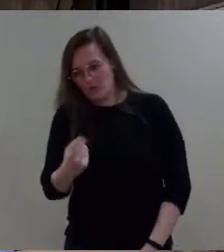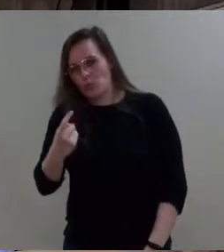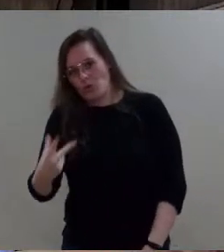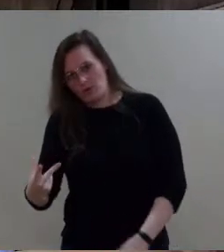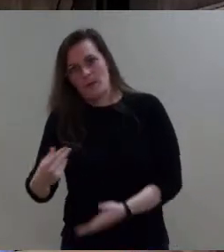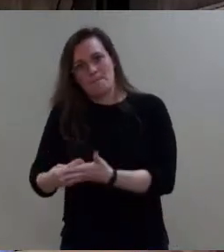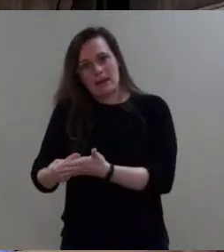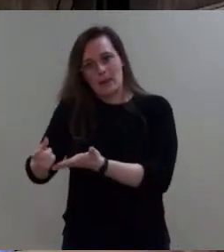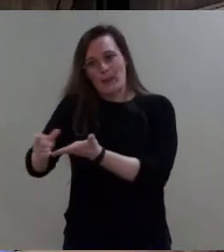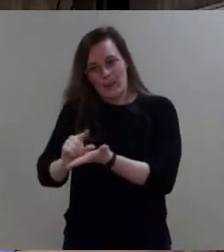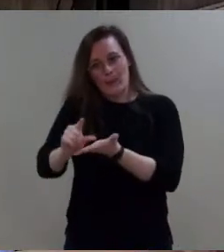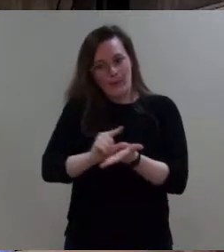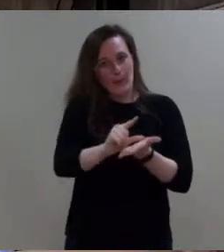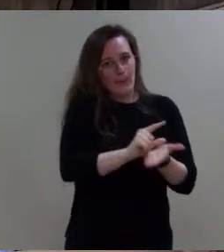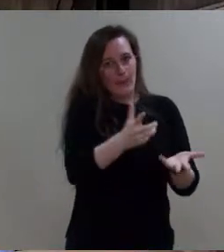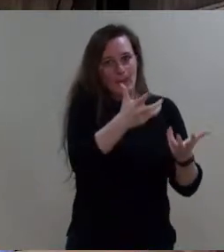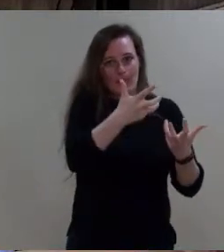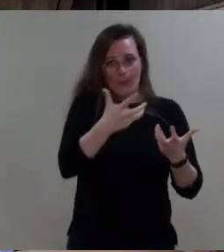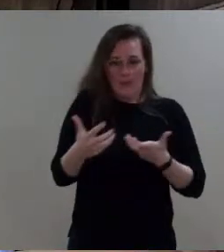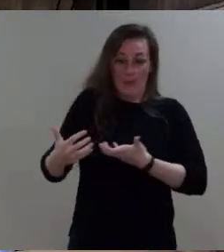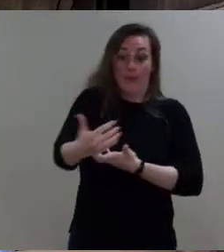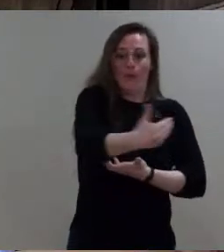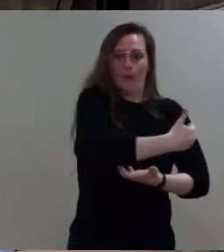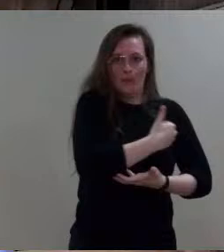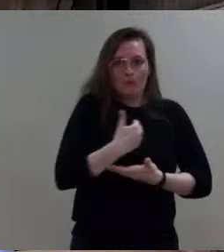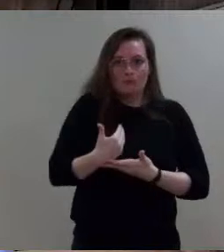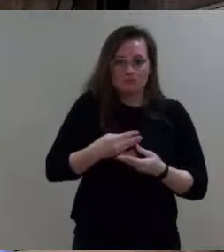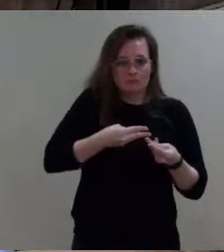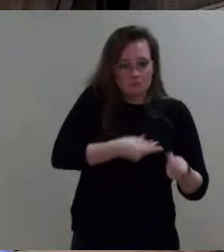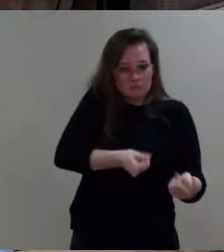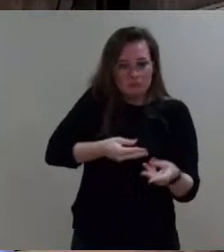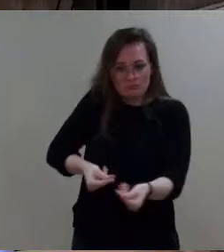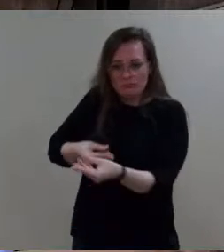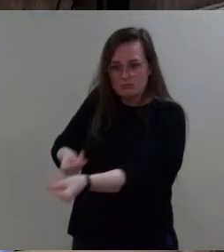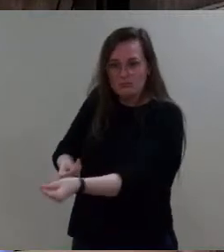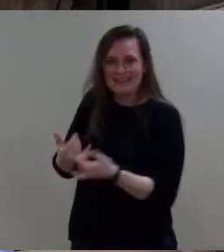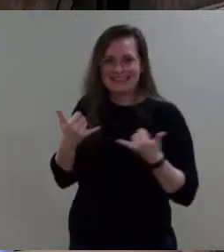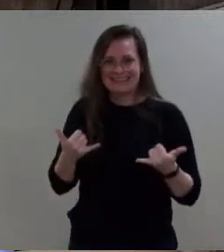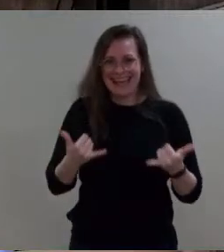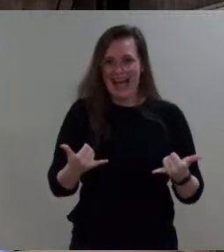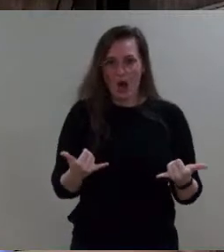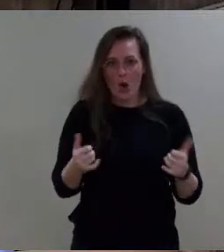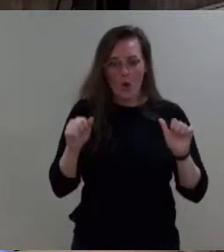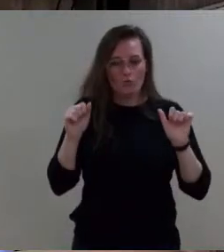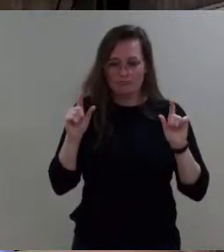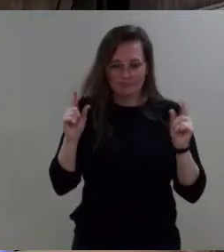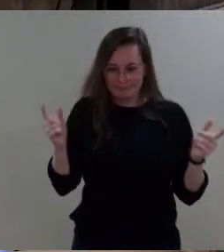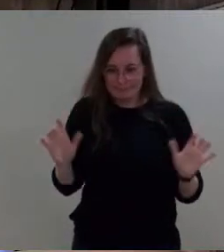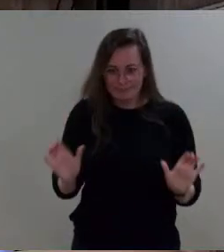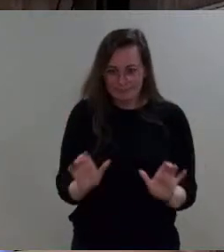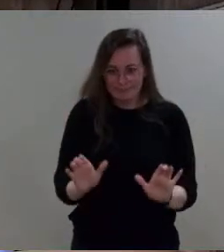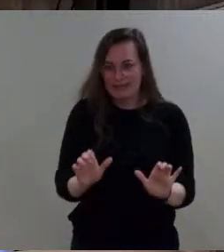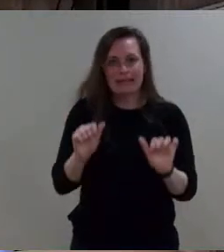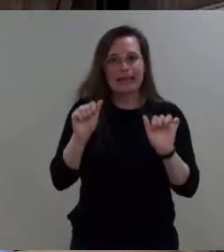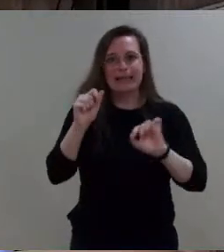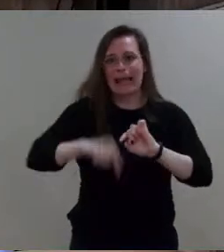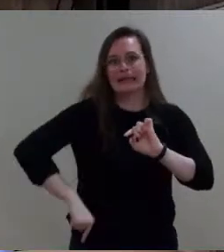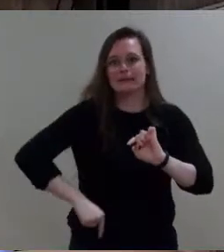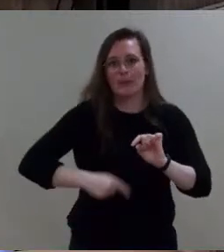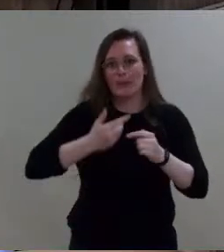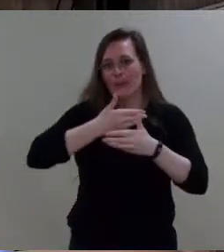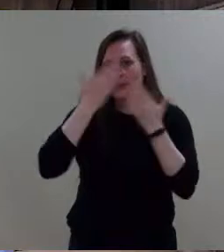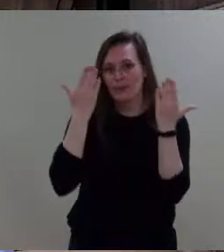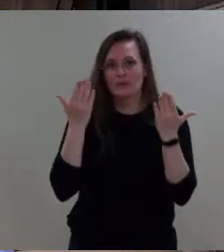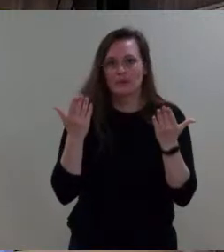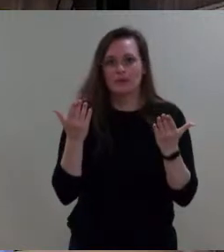been able to do something. We can't do anything right now. Nothing. If something big goes wrong